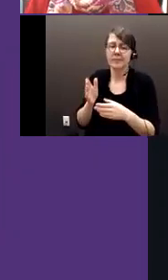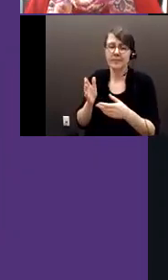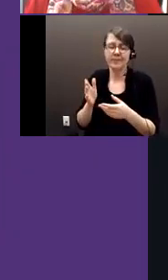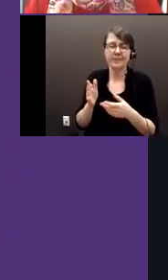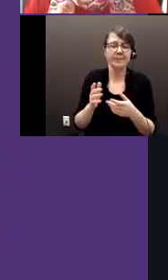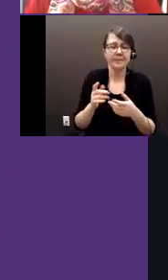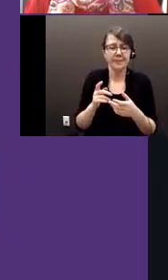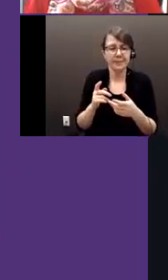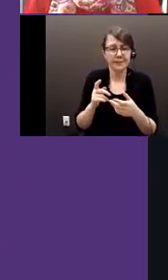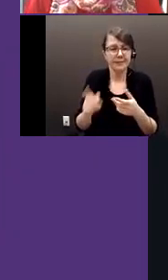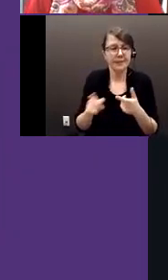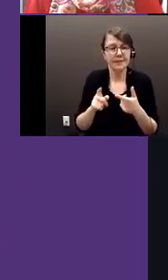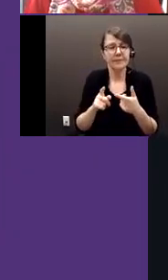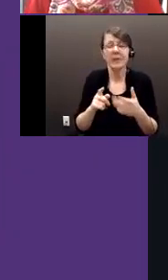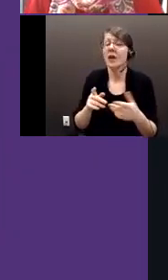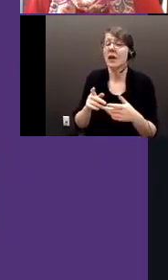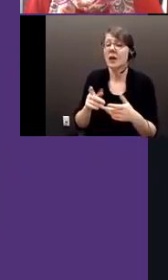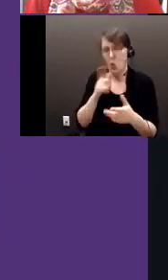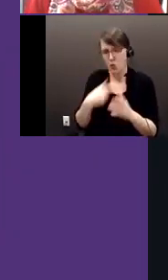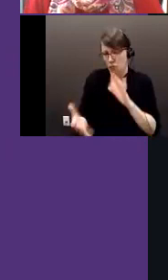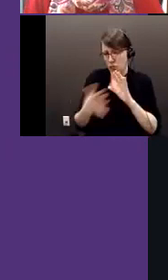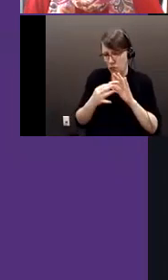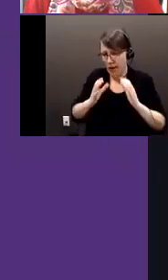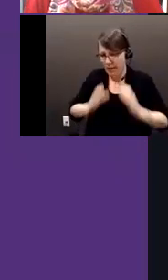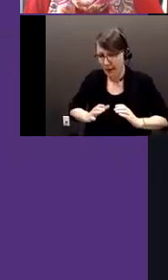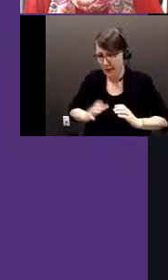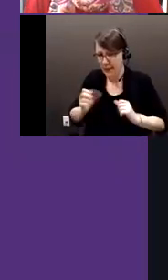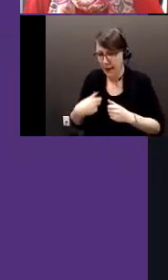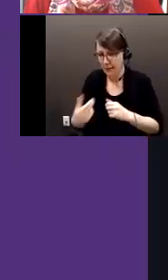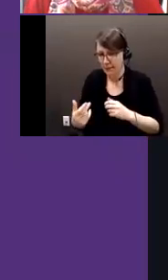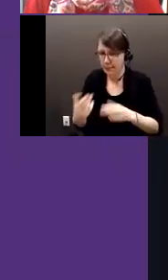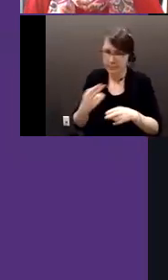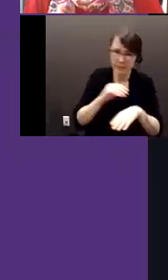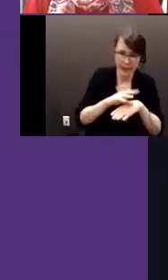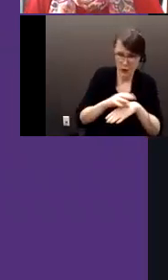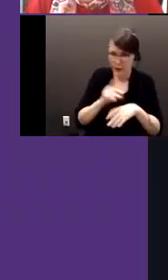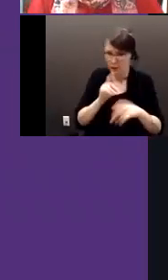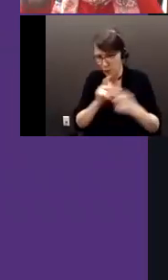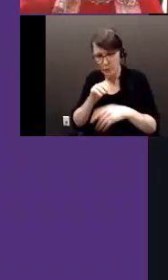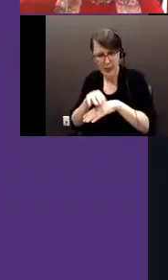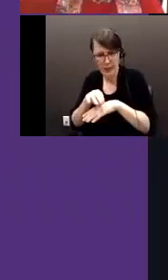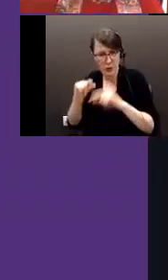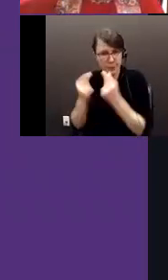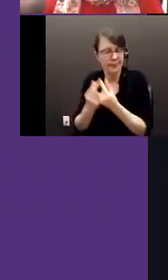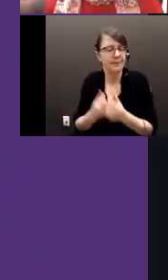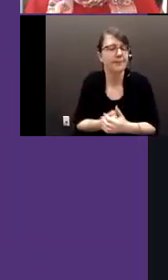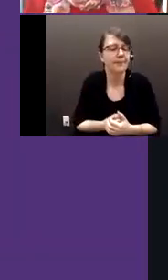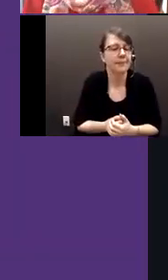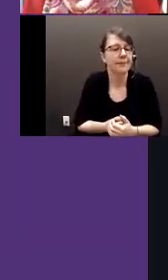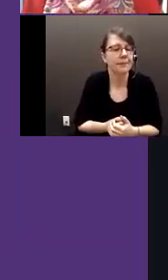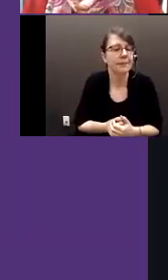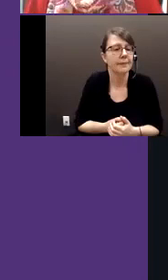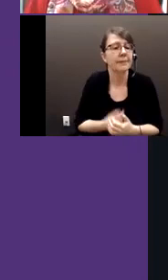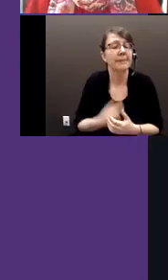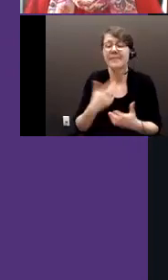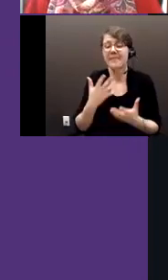services. I do just want to share that up until a few years ago, we had the, I almost